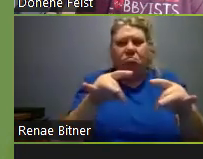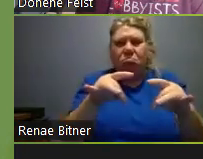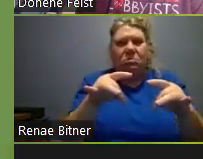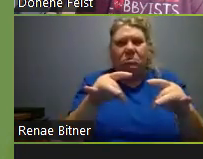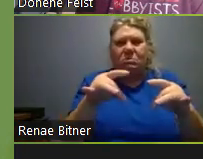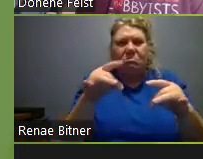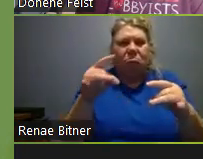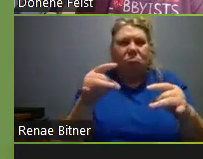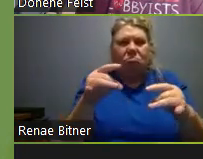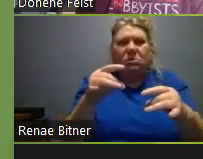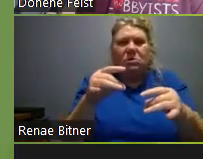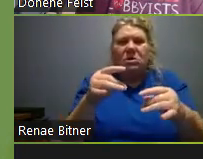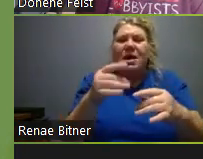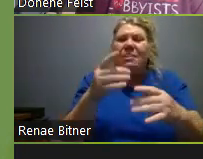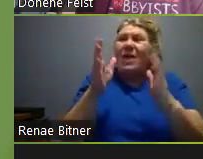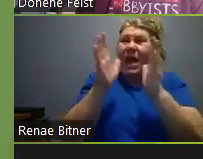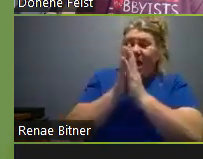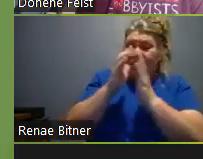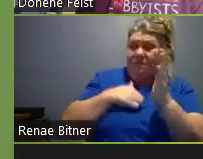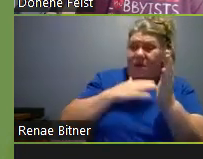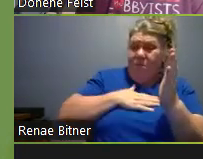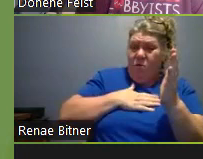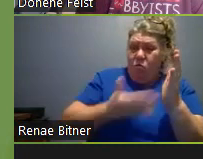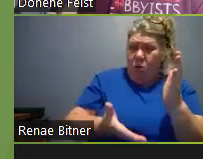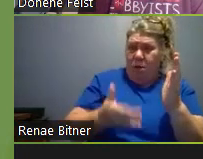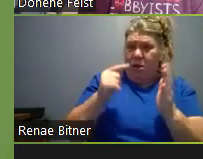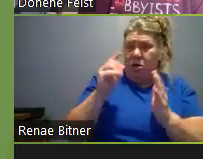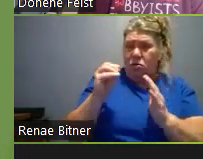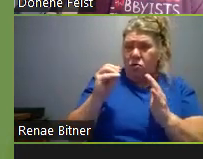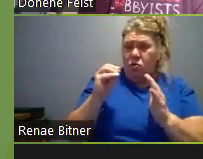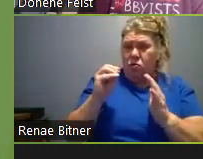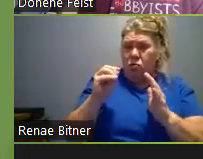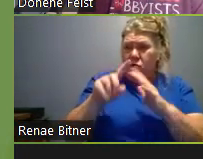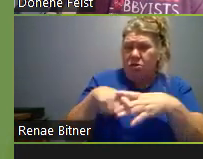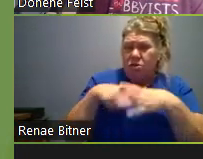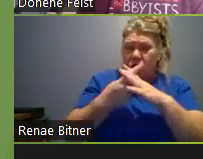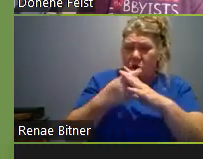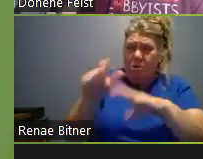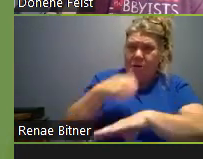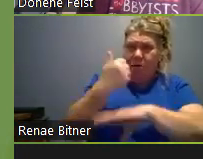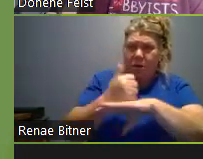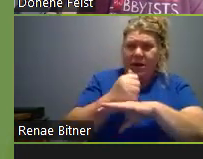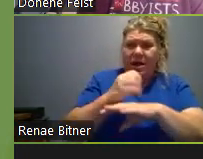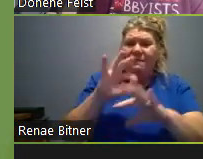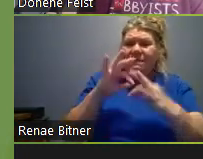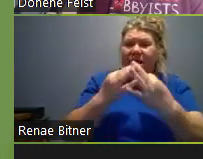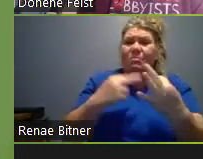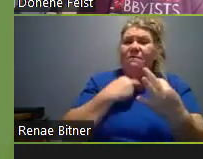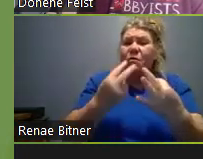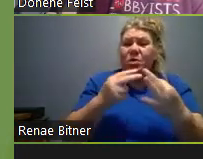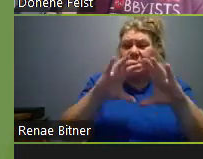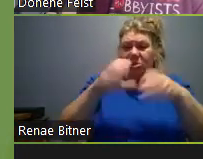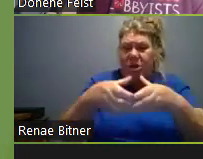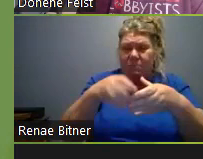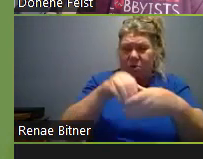So they asked if I would be willing to look at starting a chapter of Family Voices